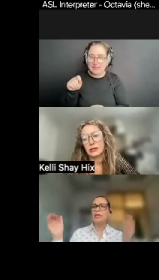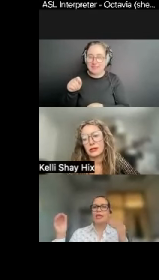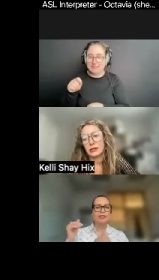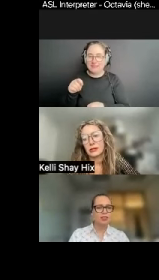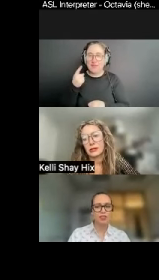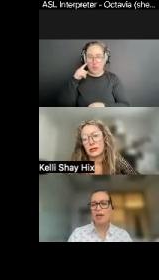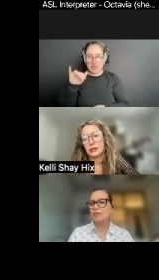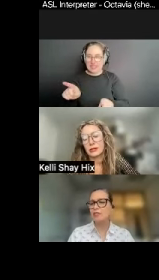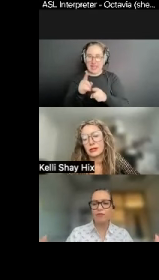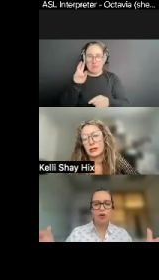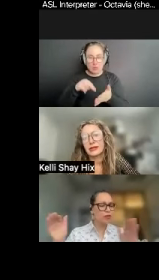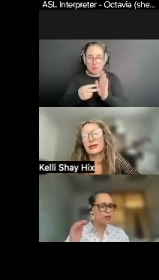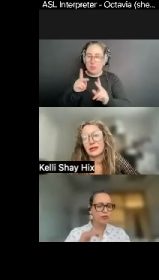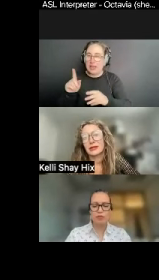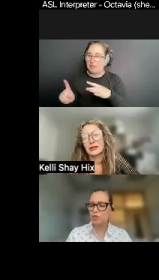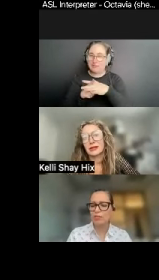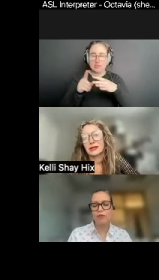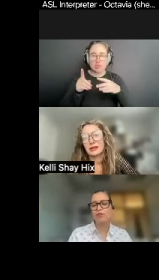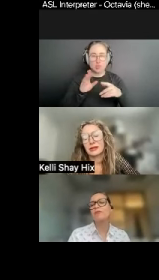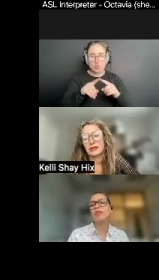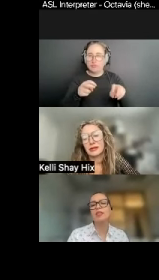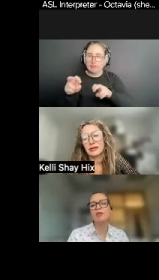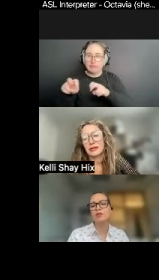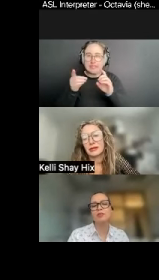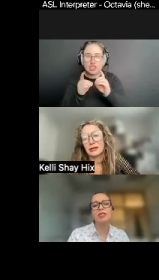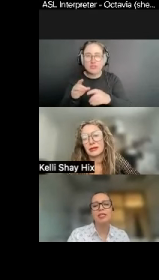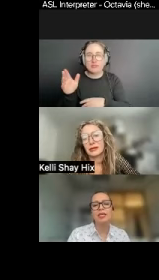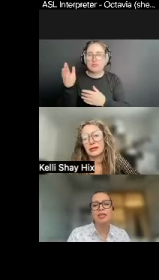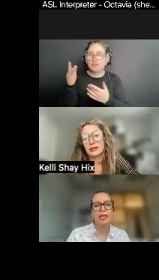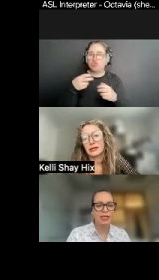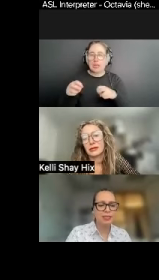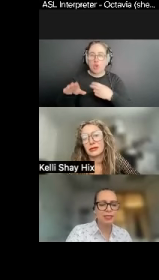come and digitize their photos, transfer their videos.